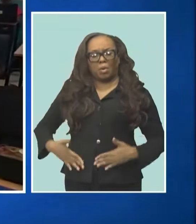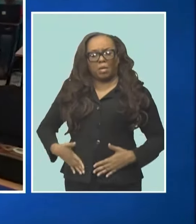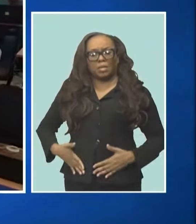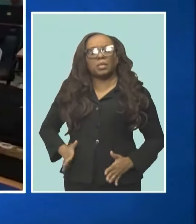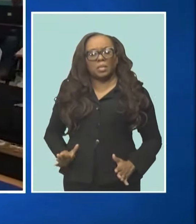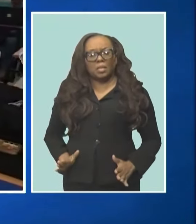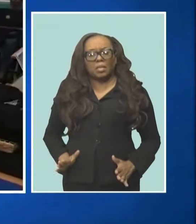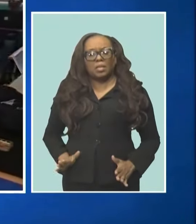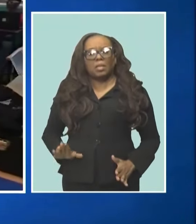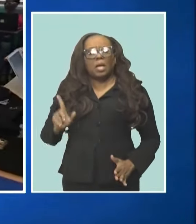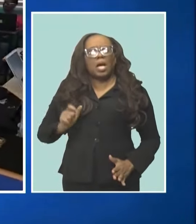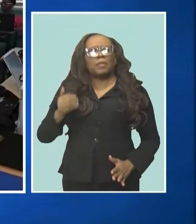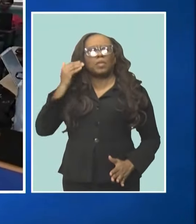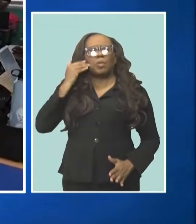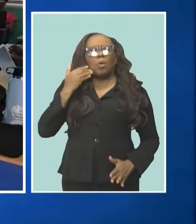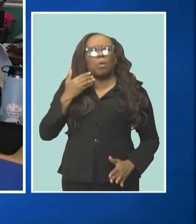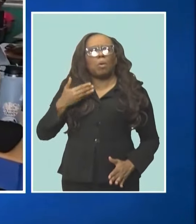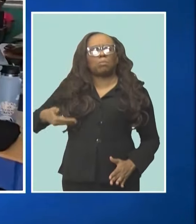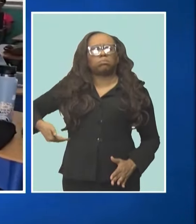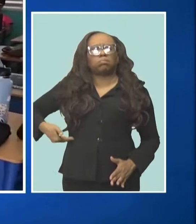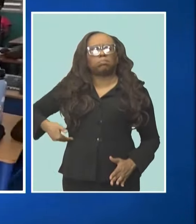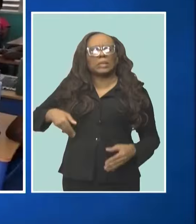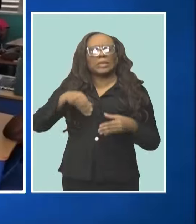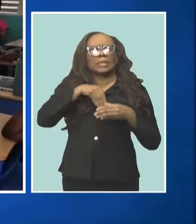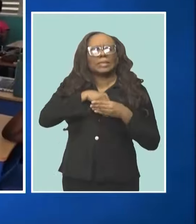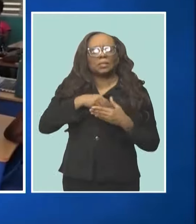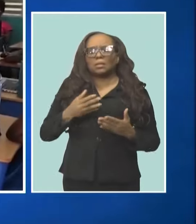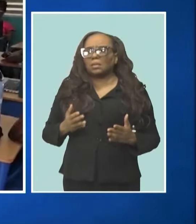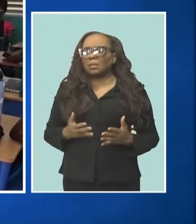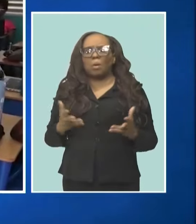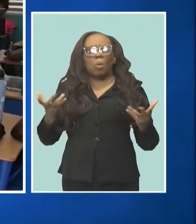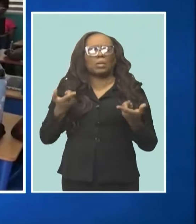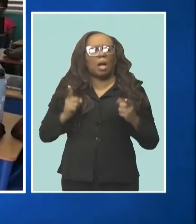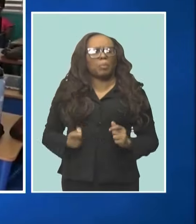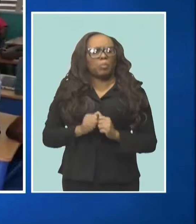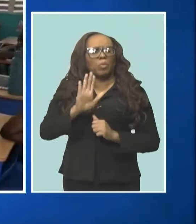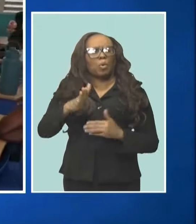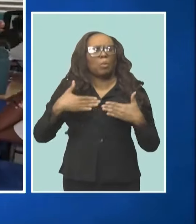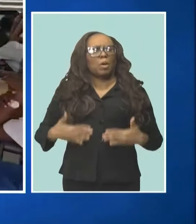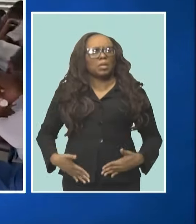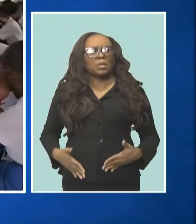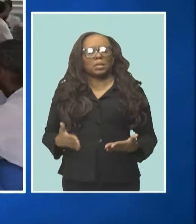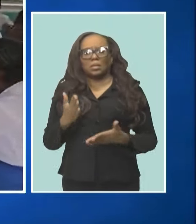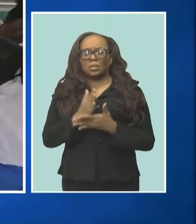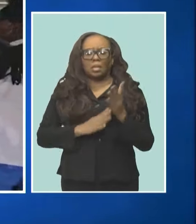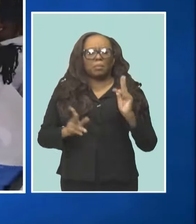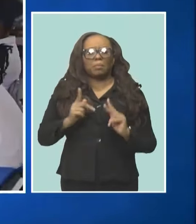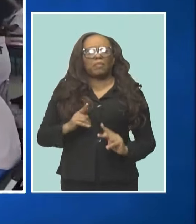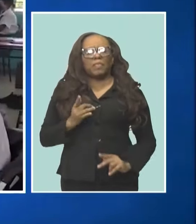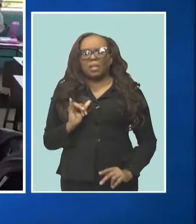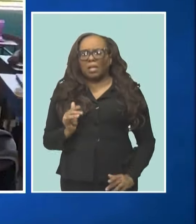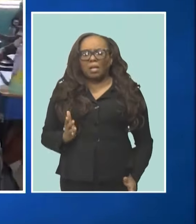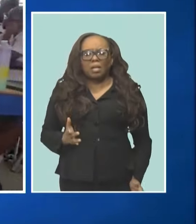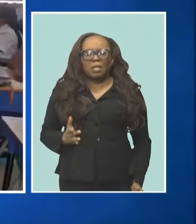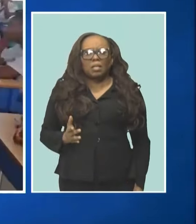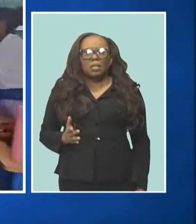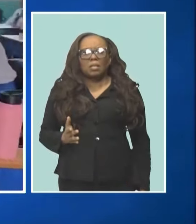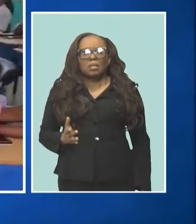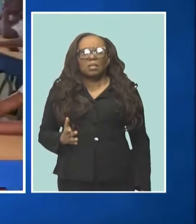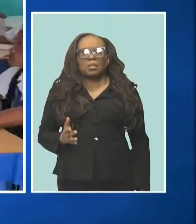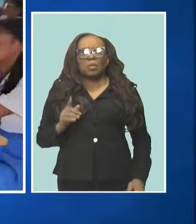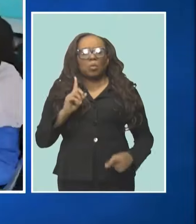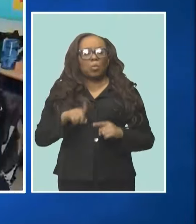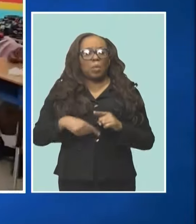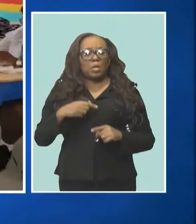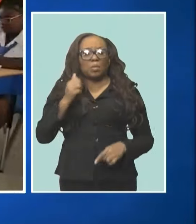bad period, because it wasn't okay to talk about menstrual cycles, and we still have this taboo thing that you're supposed to have debilitating pain with